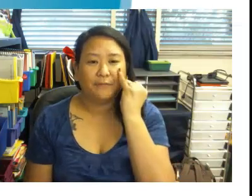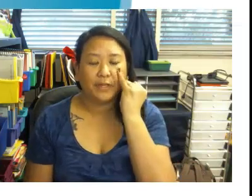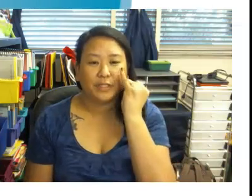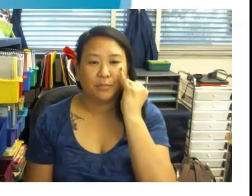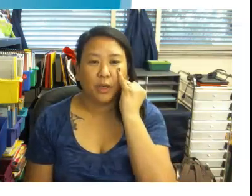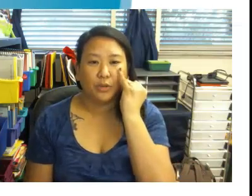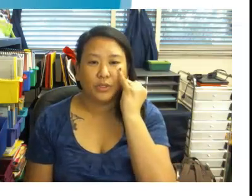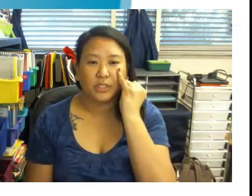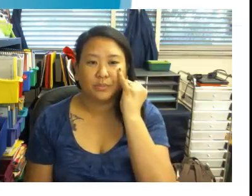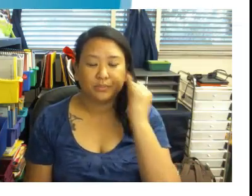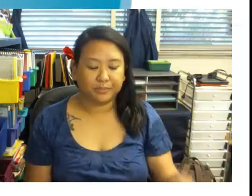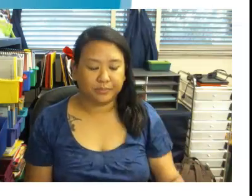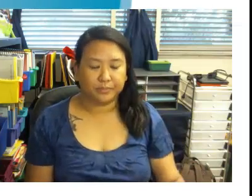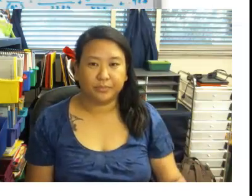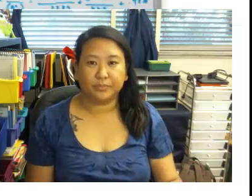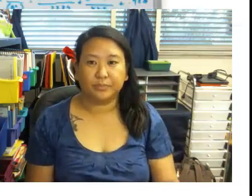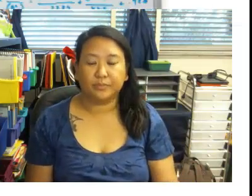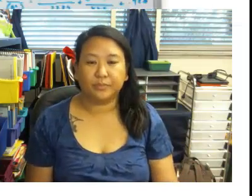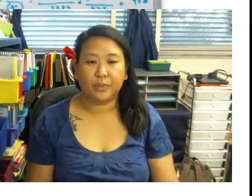If, suppose.